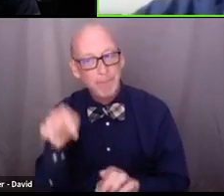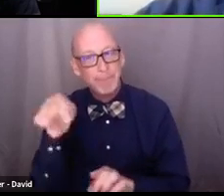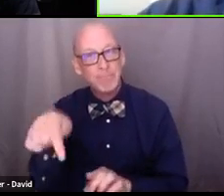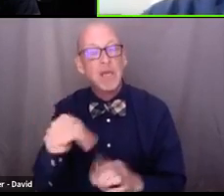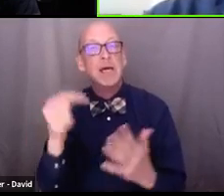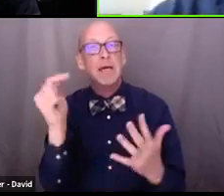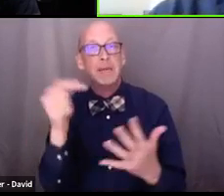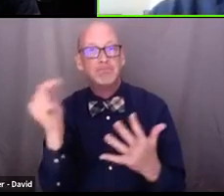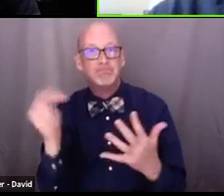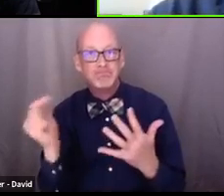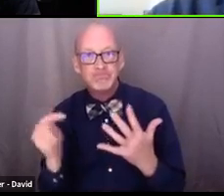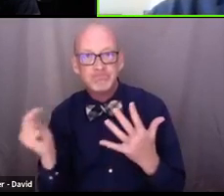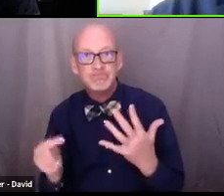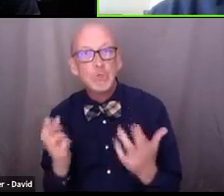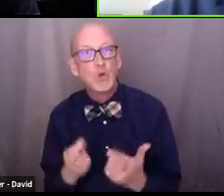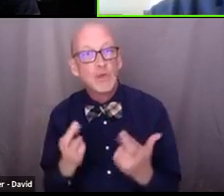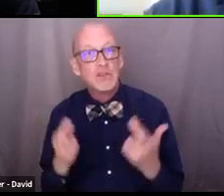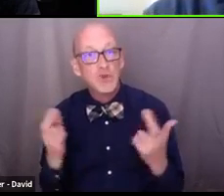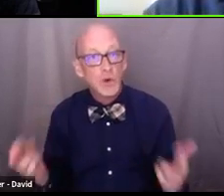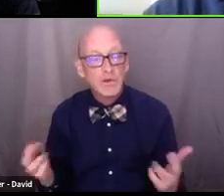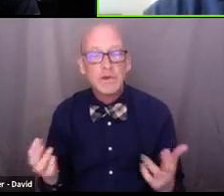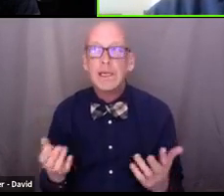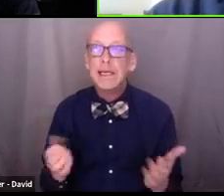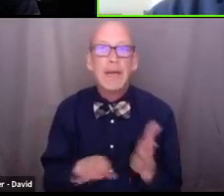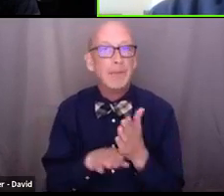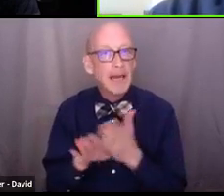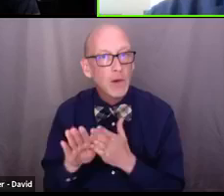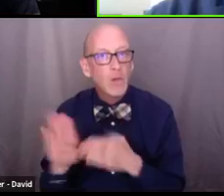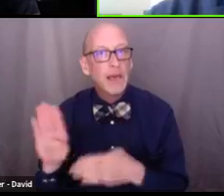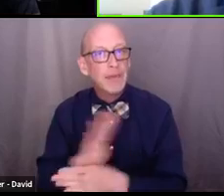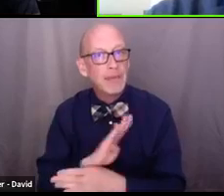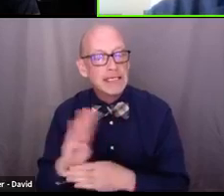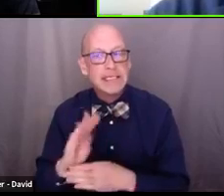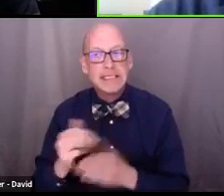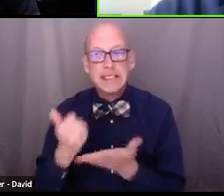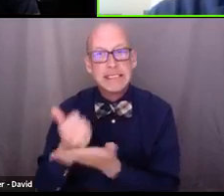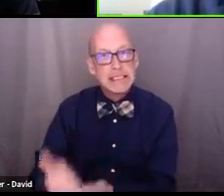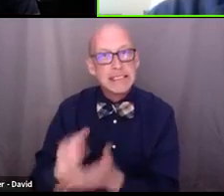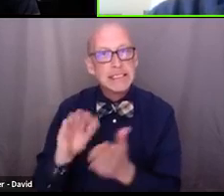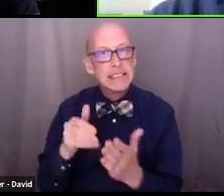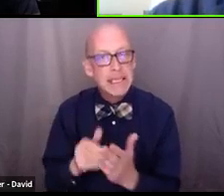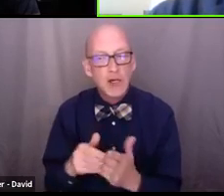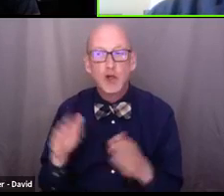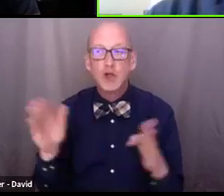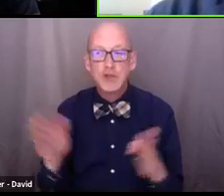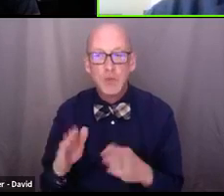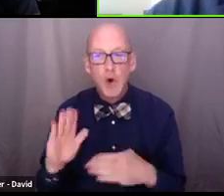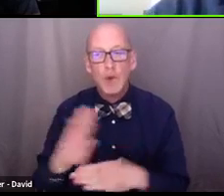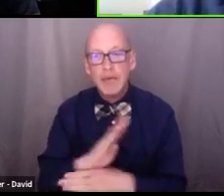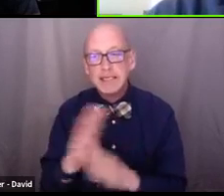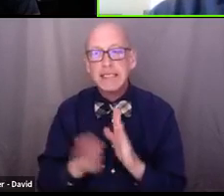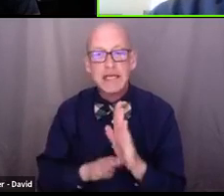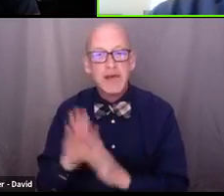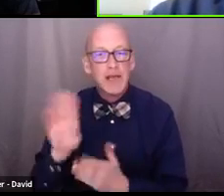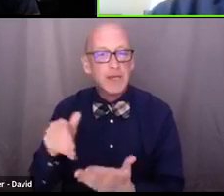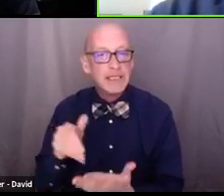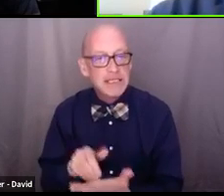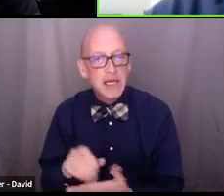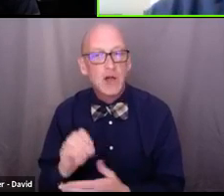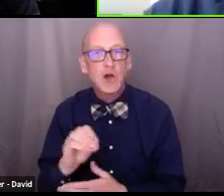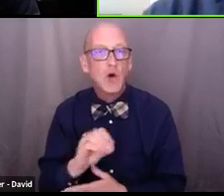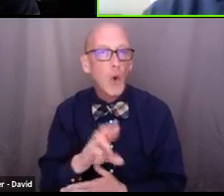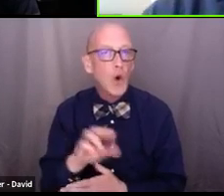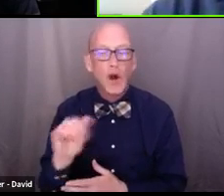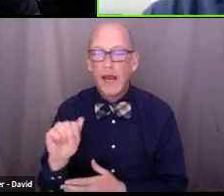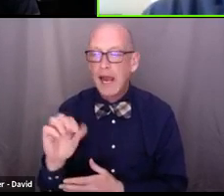litany of 4 or 5 resources, whether it's the Minority Business Assistance Center, whether it's the Small Business Development Center, whether it's Assets Toledo, I